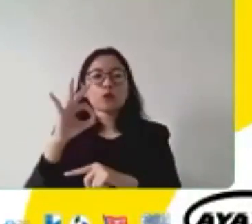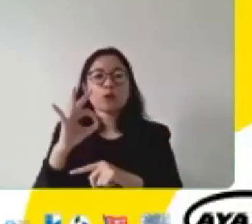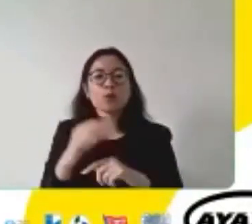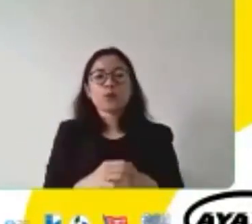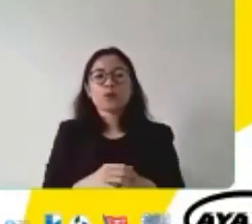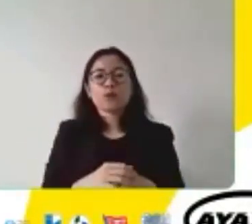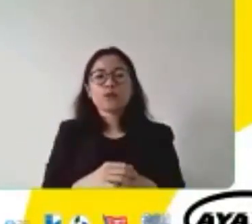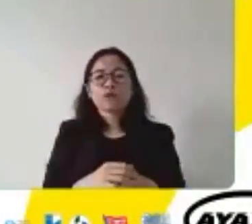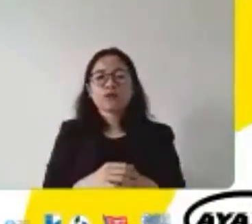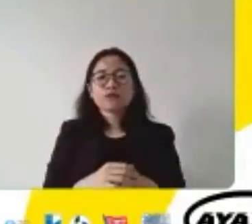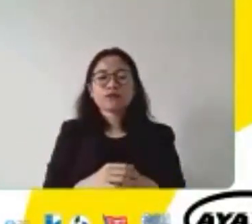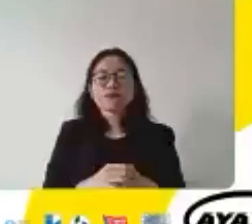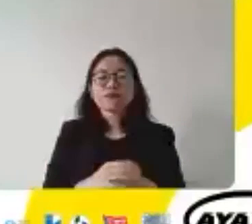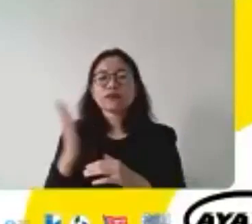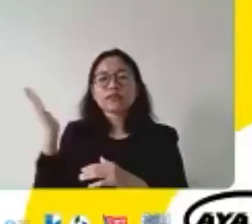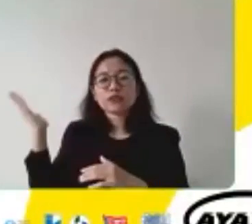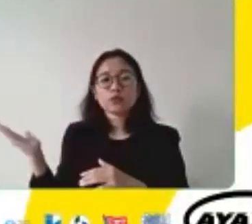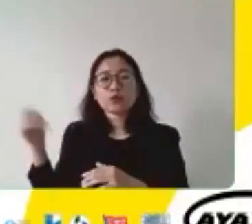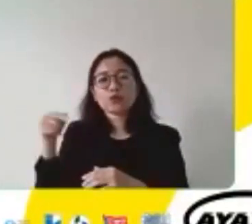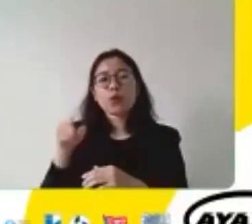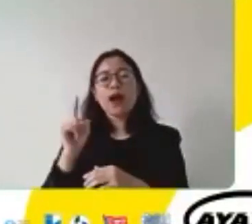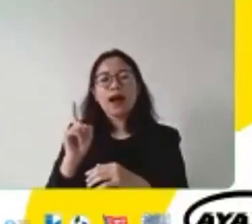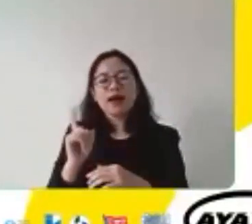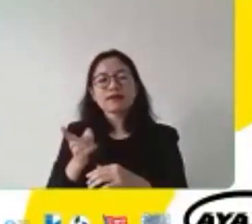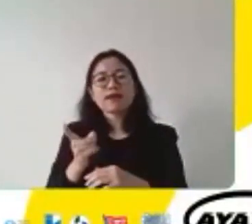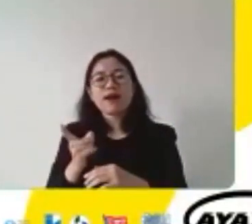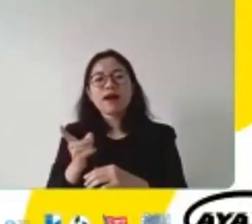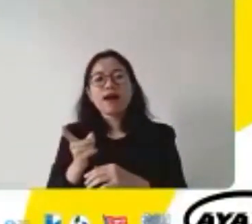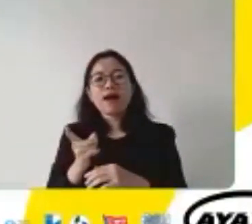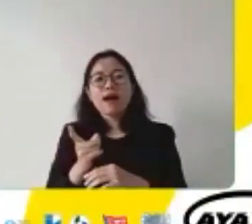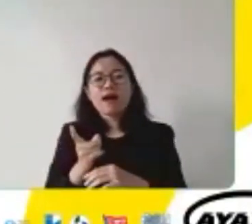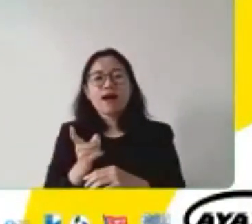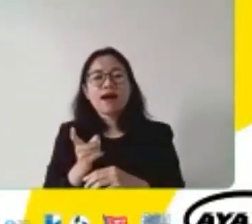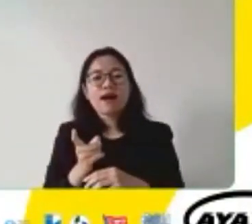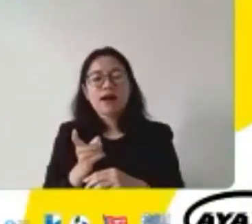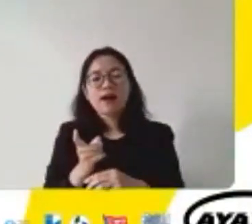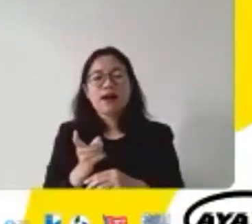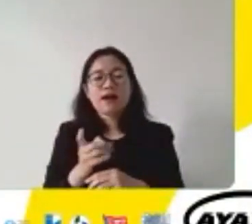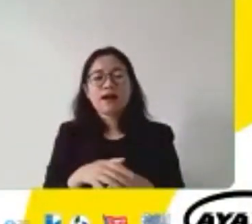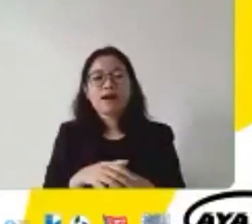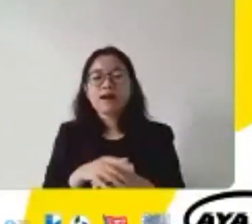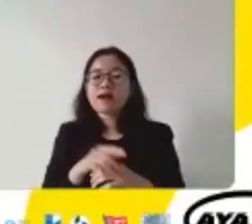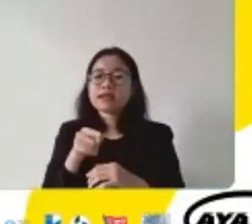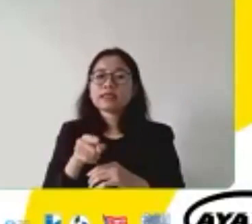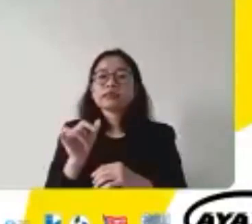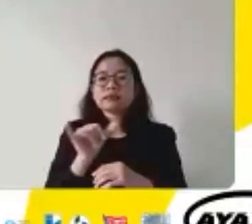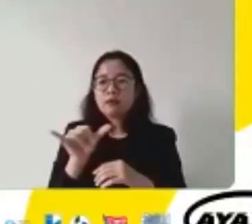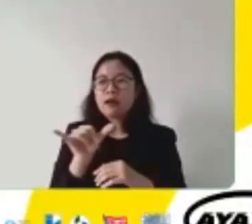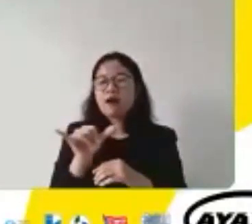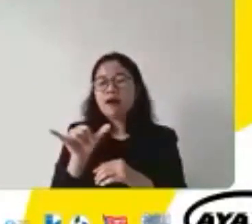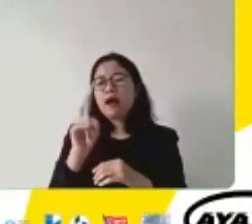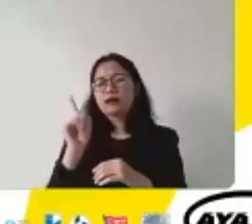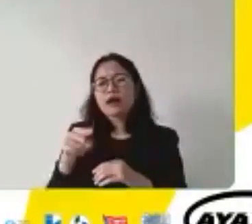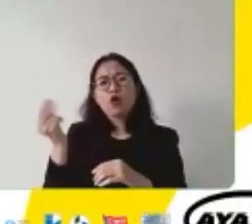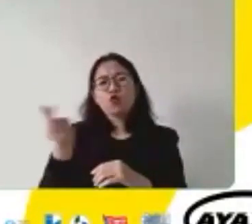This is something that you can also see in different places, where we're thinking about, again, other frontline health workers becoming clean